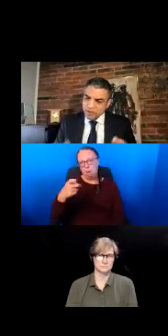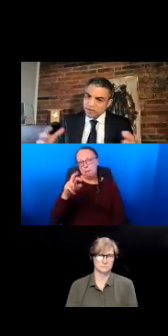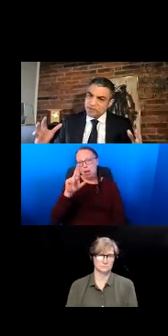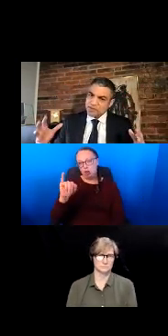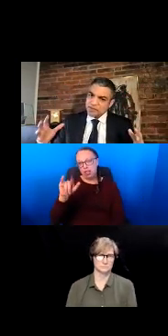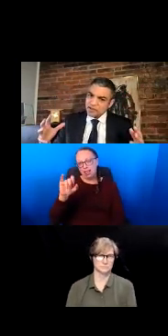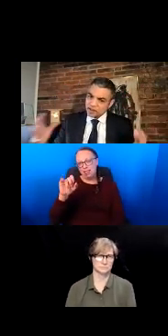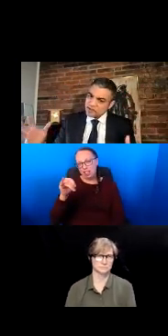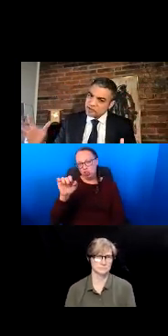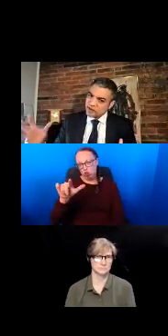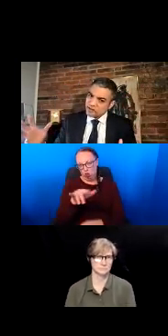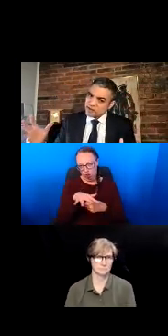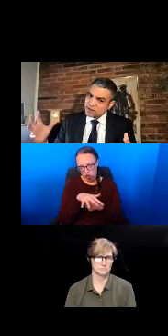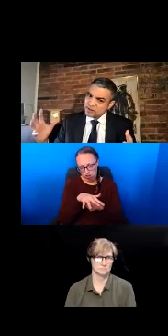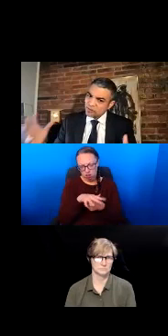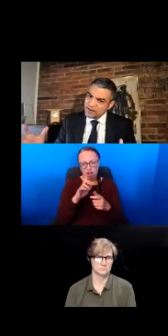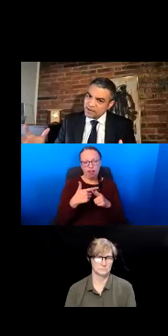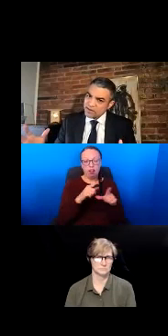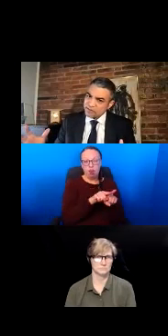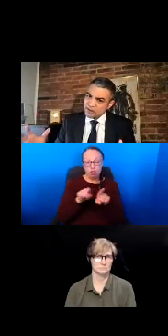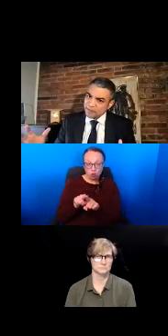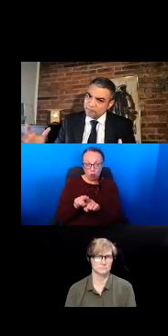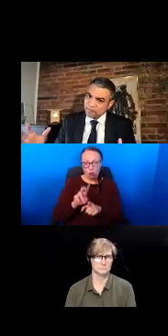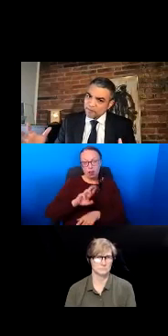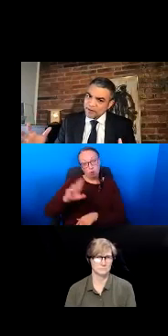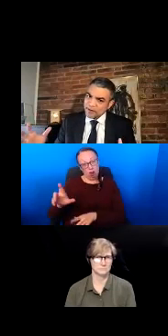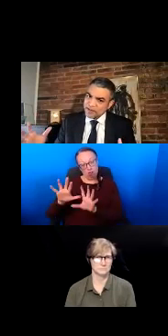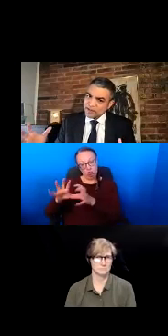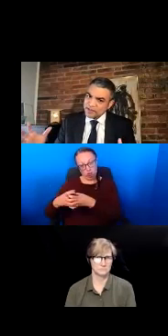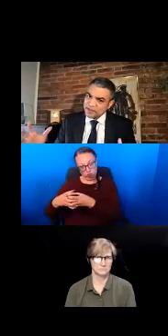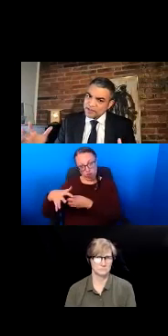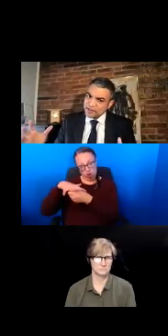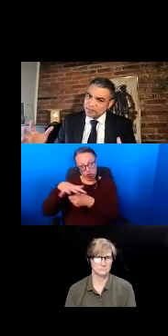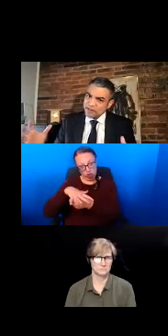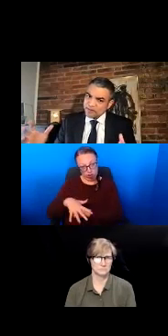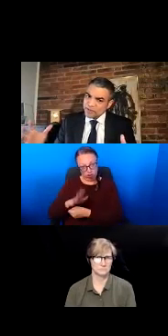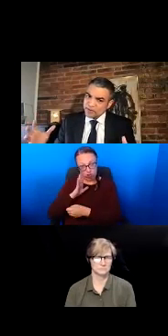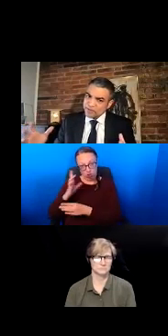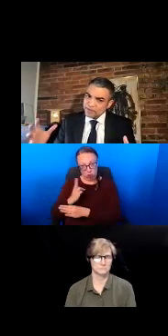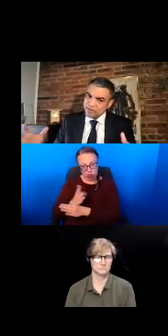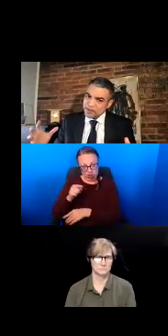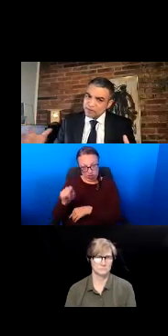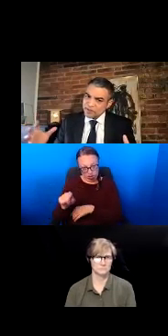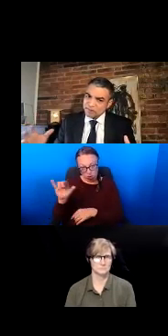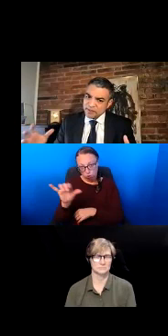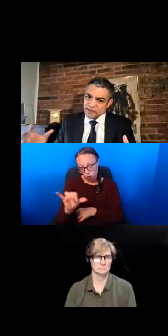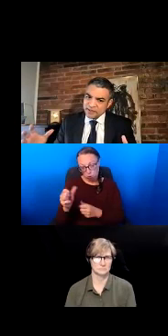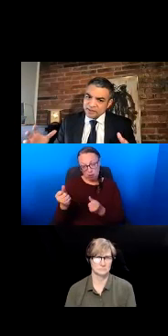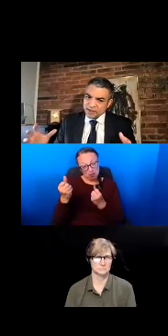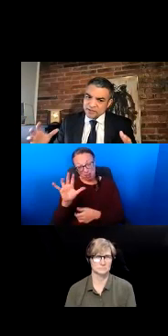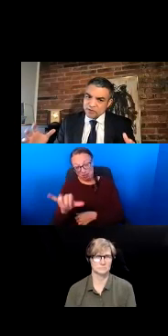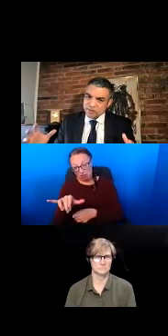as well as a constellation of areas in the right hemisphere, right? And many of those areas appear to